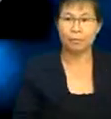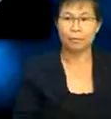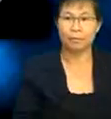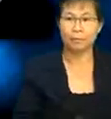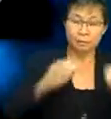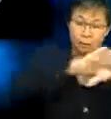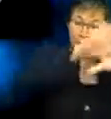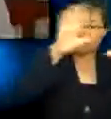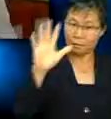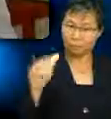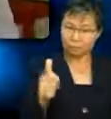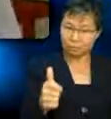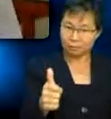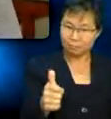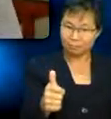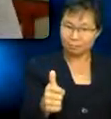Clear?